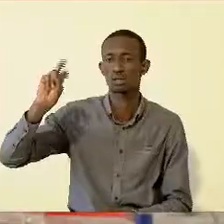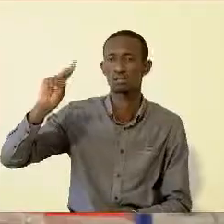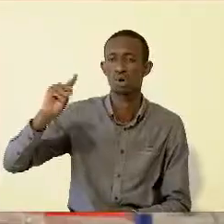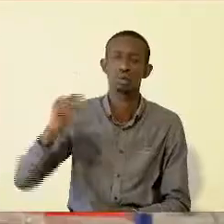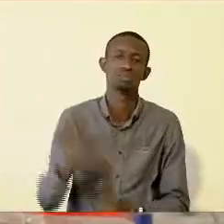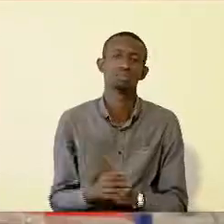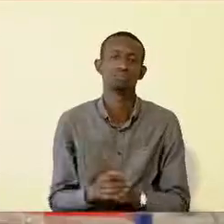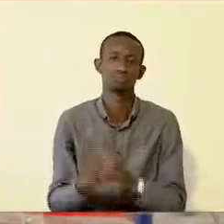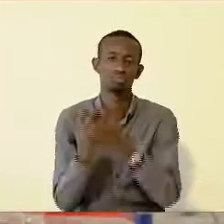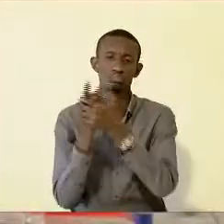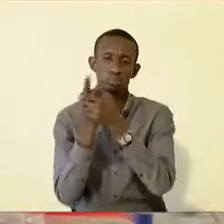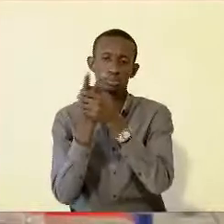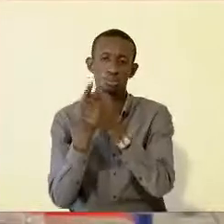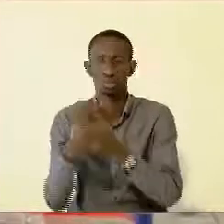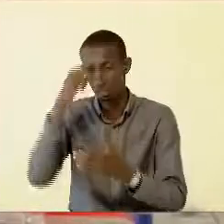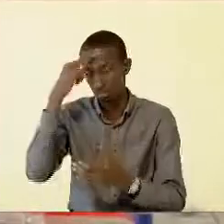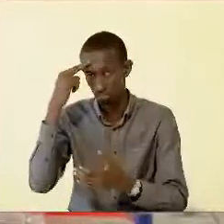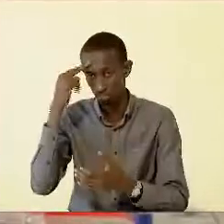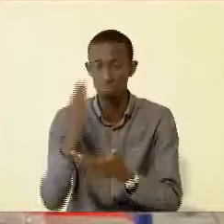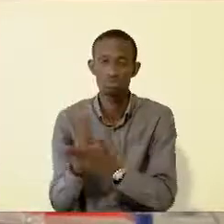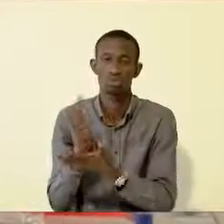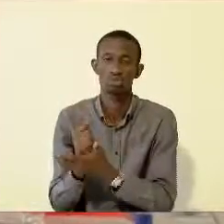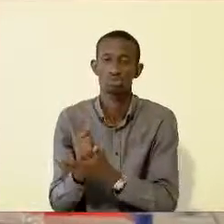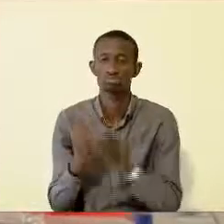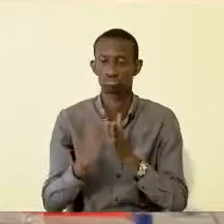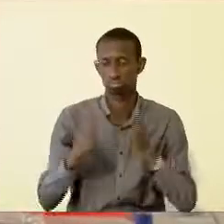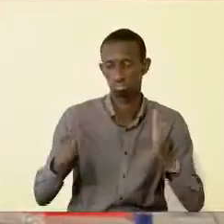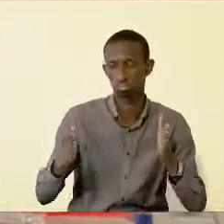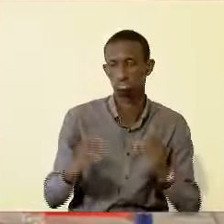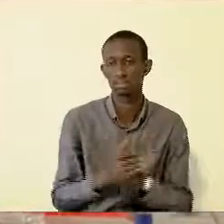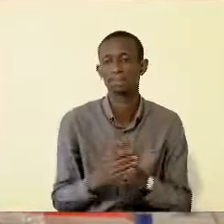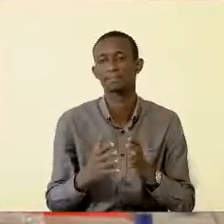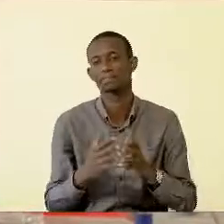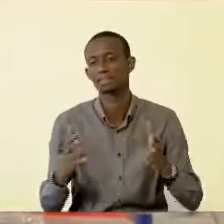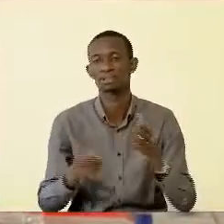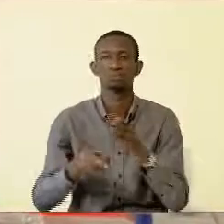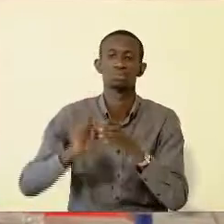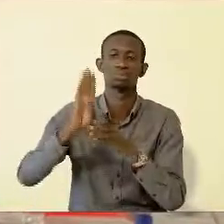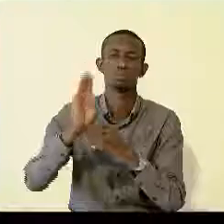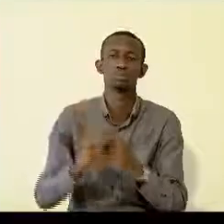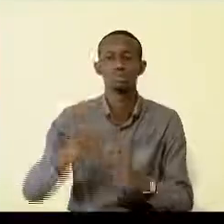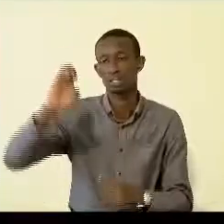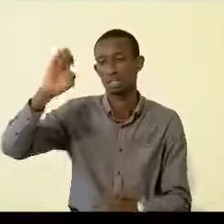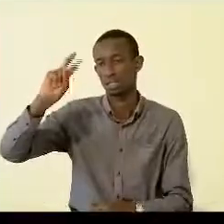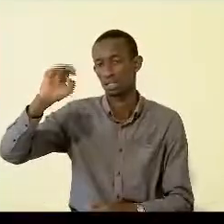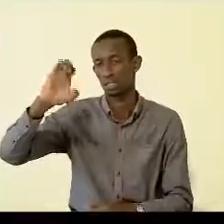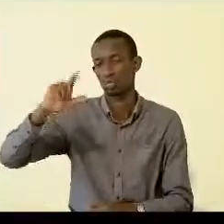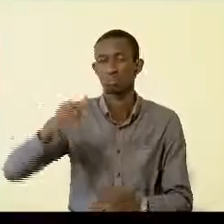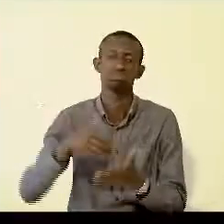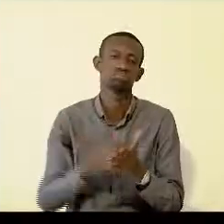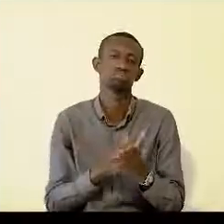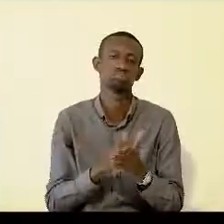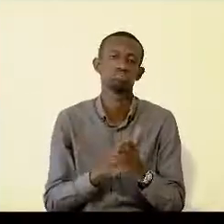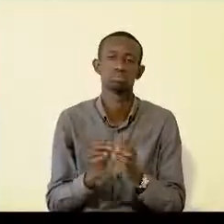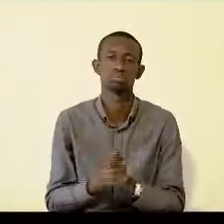the size is increasing. So the nuclear attraction is becoming weaker. The ease of losing